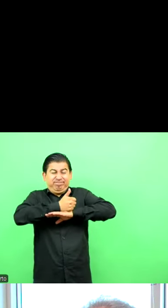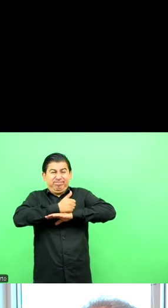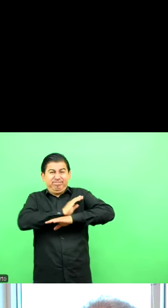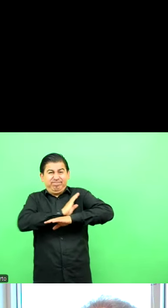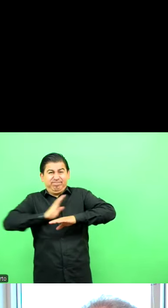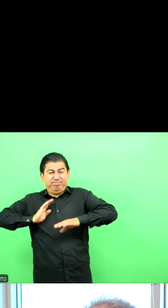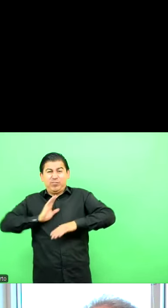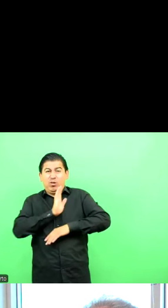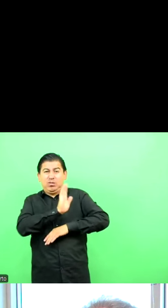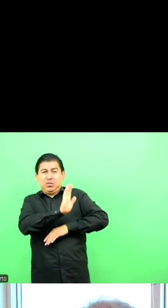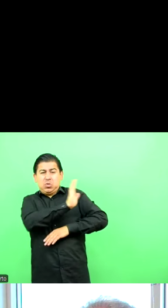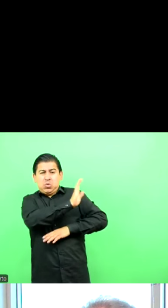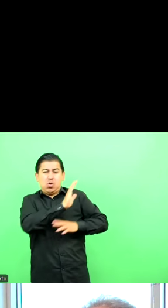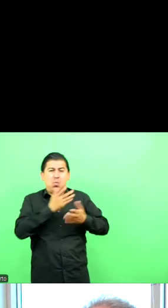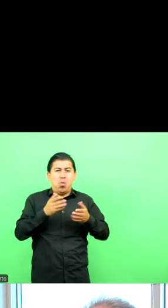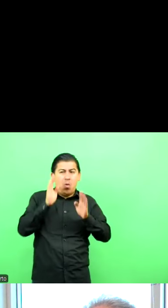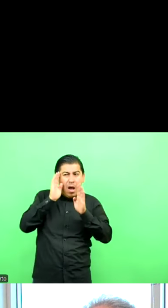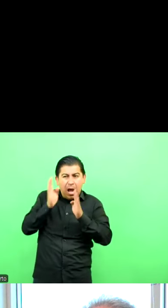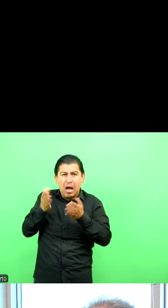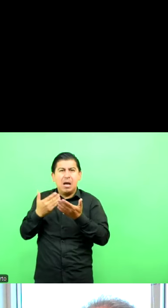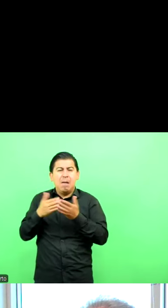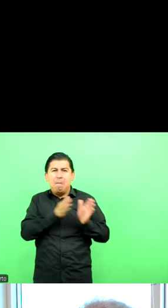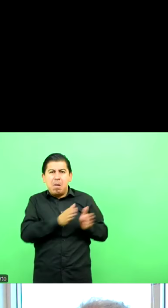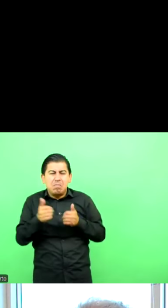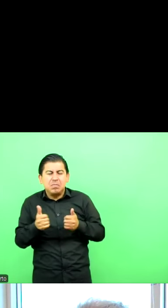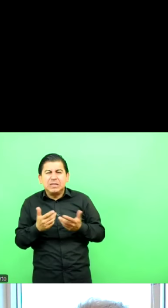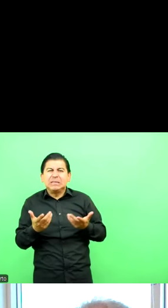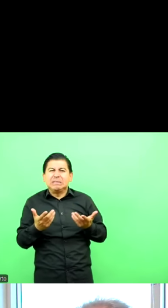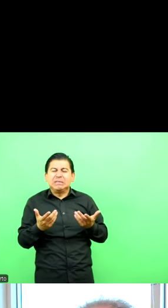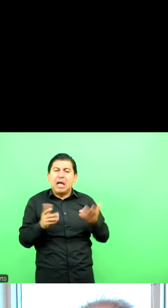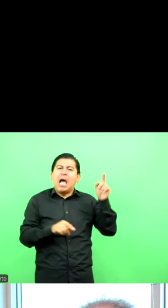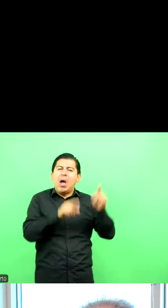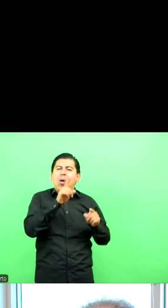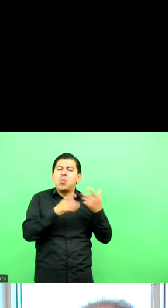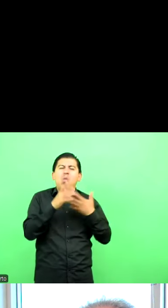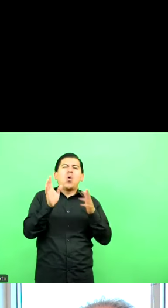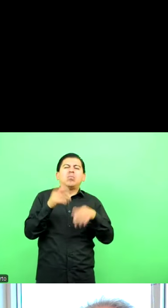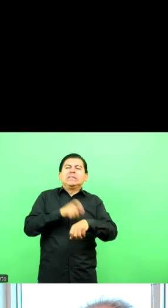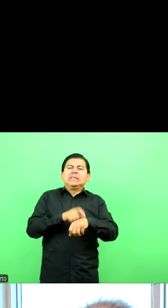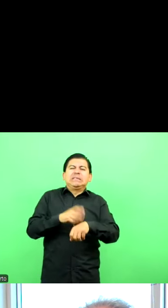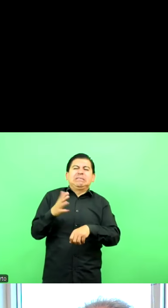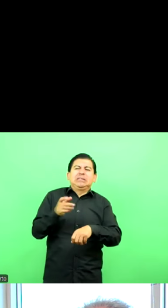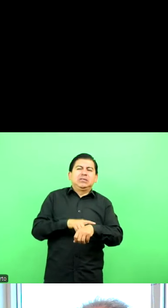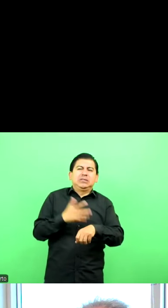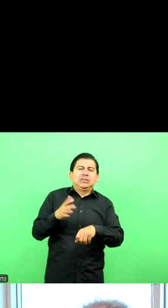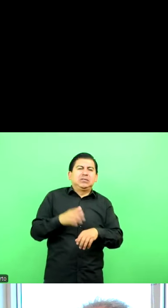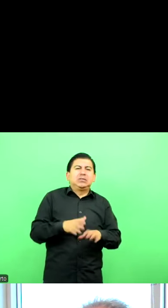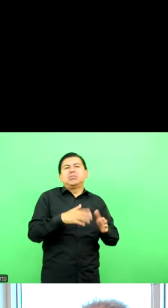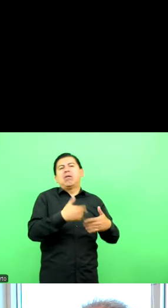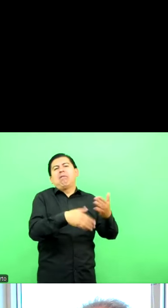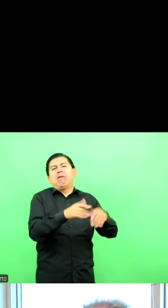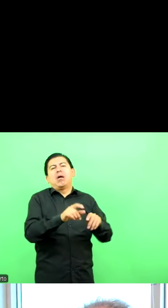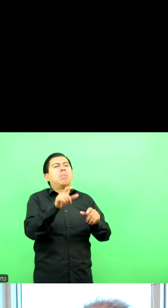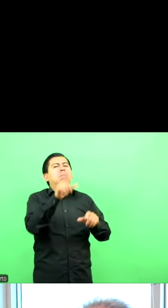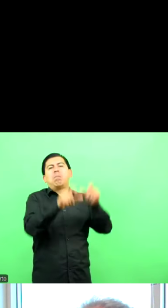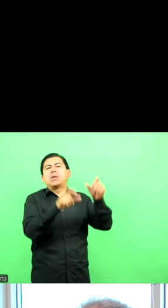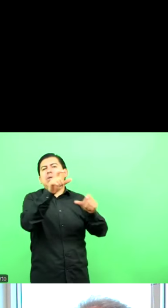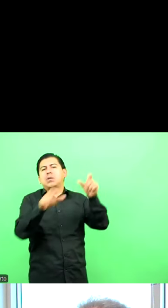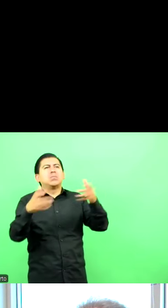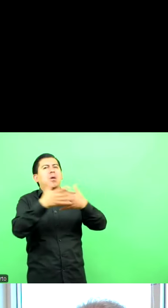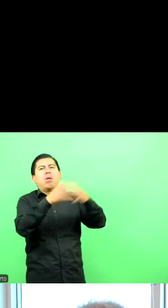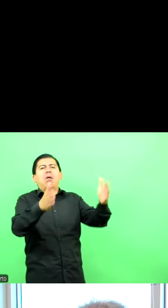they respond, how they work, and in terms of the very practical way. For this reason, in order to conceptualize